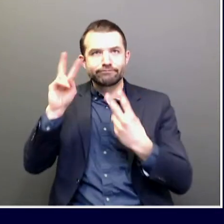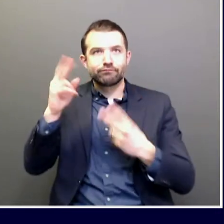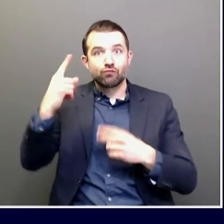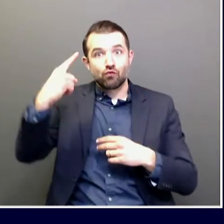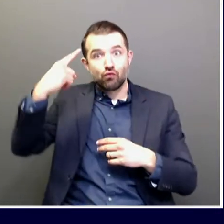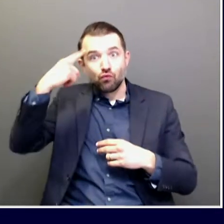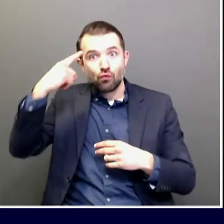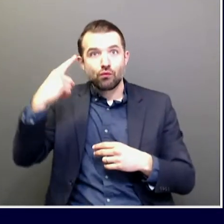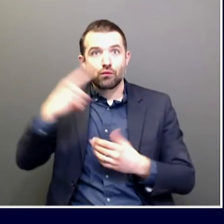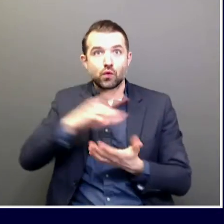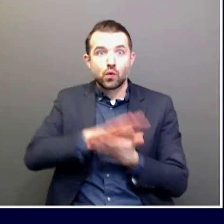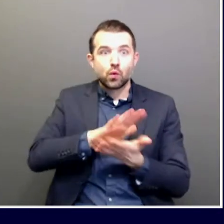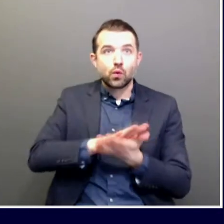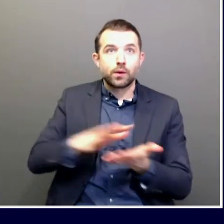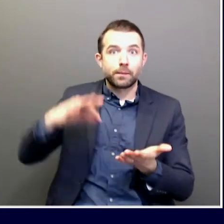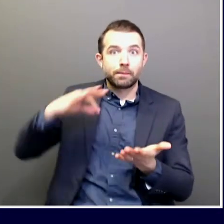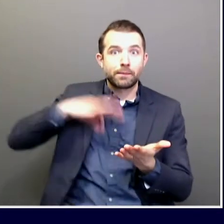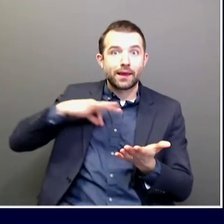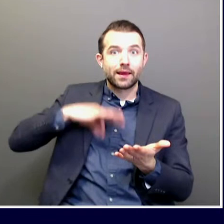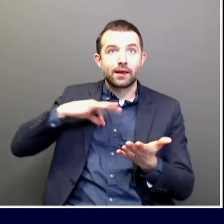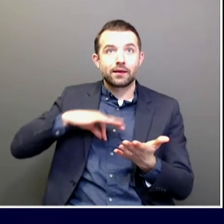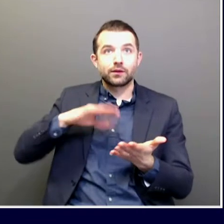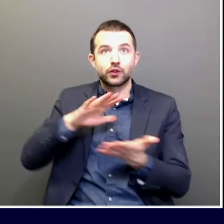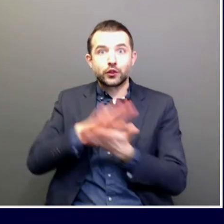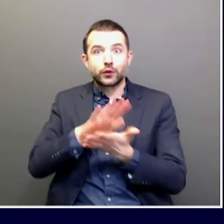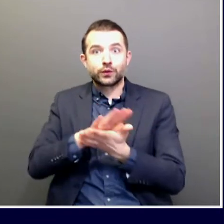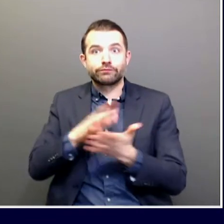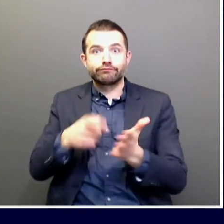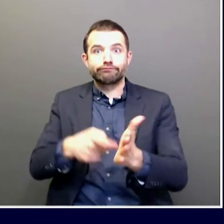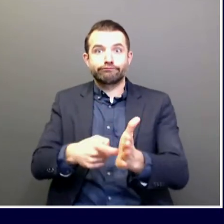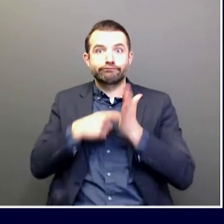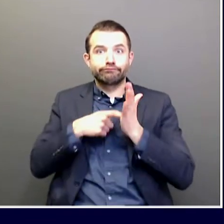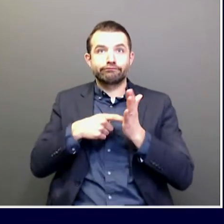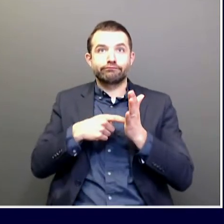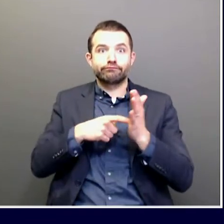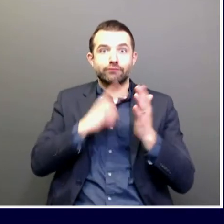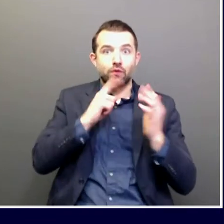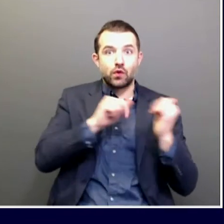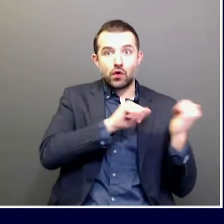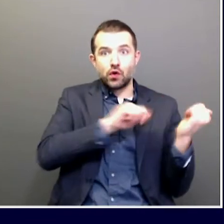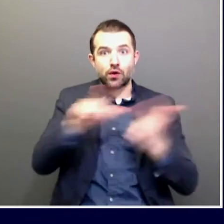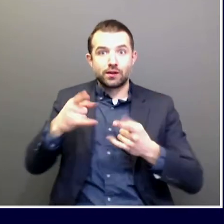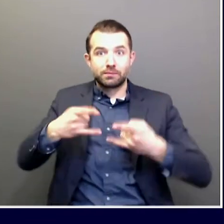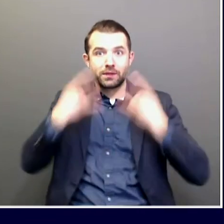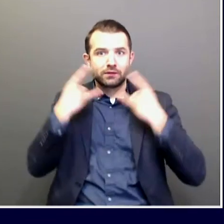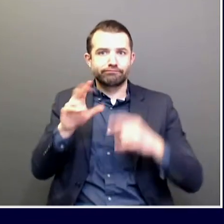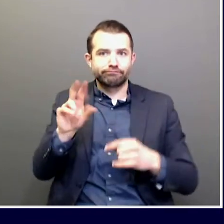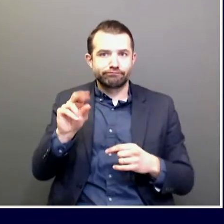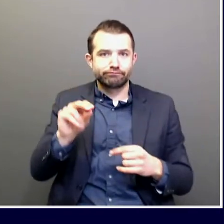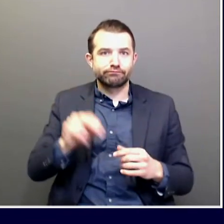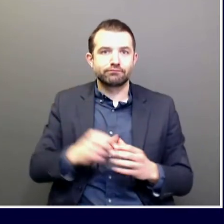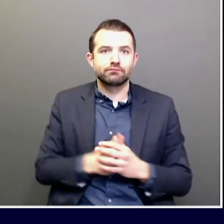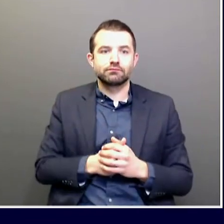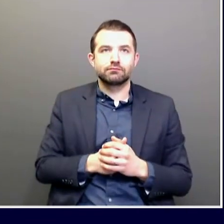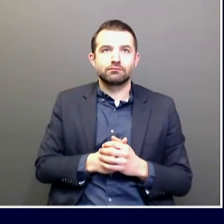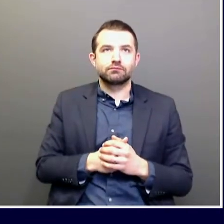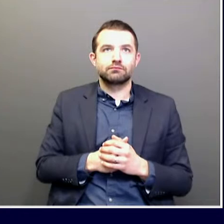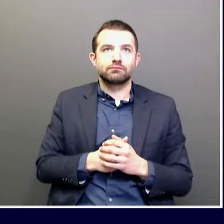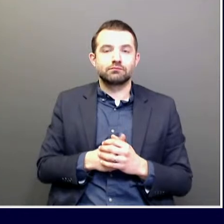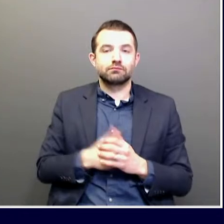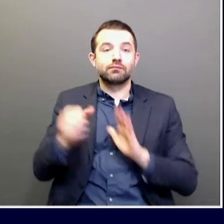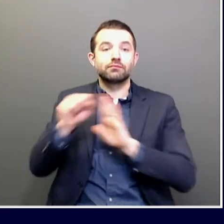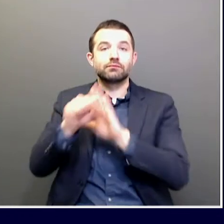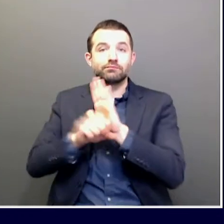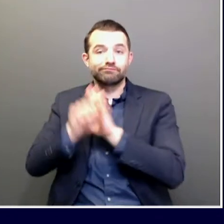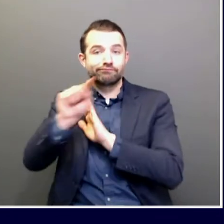about masks? That's right, making it a matter of local control and community choice. Okay, thank you very much for clearing that up. Yep,